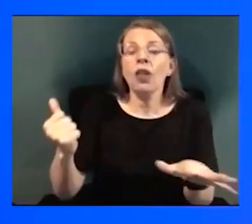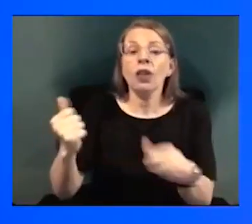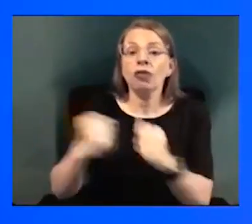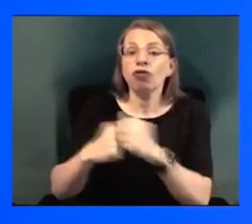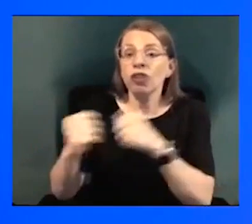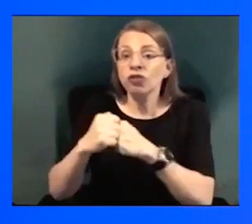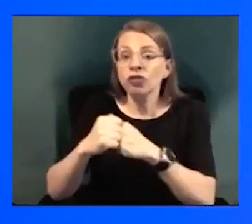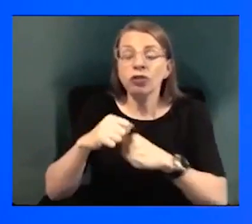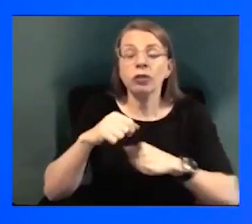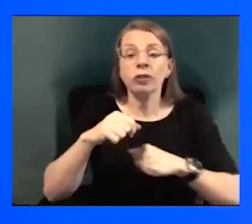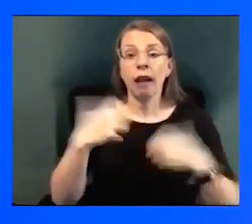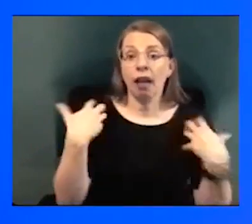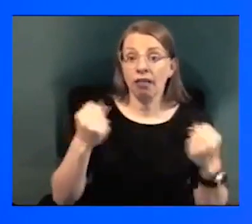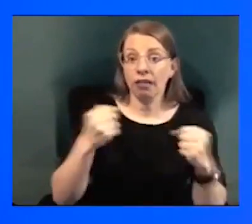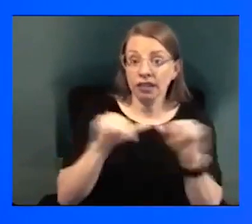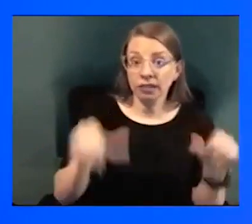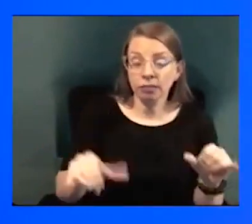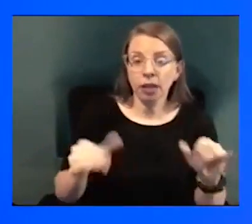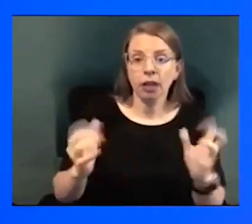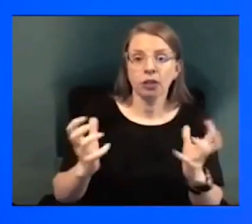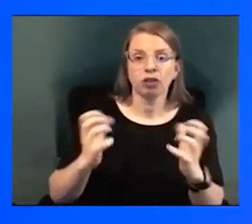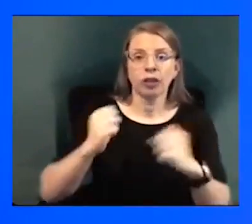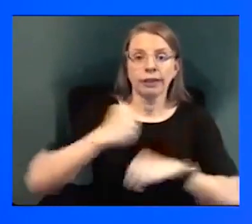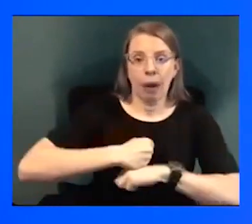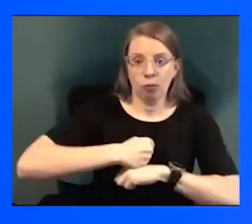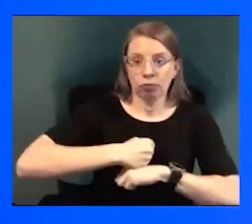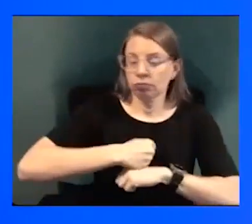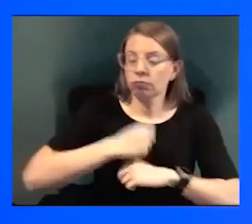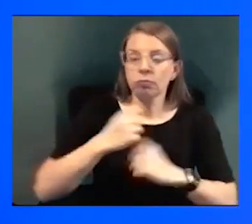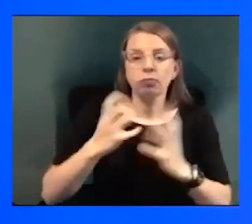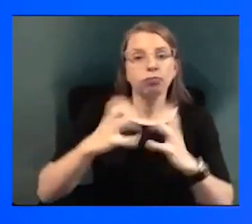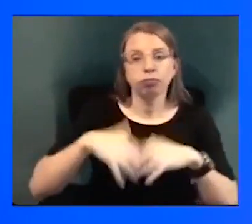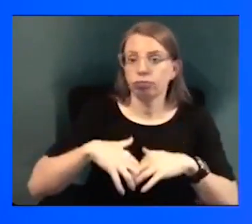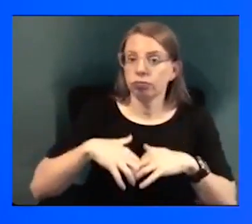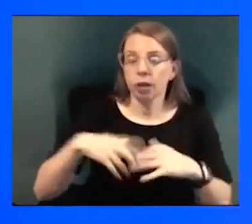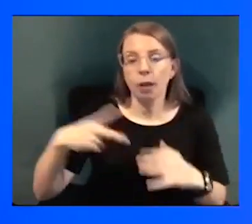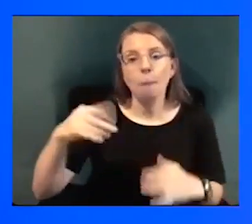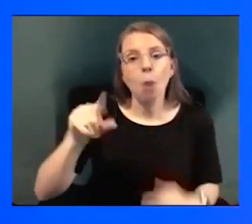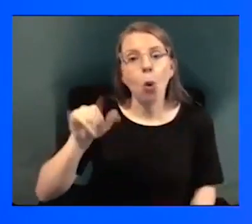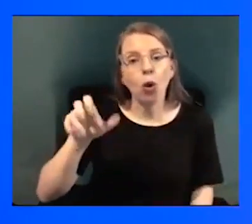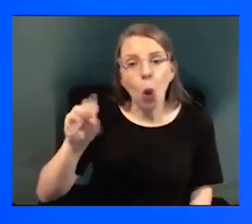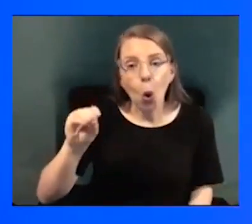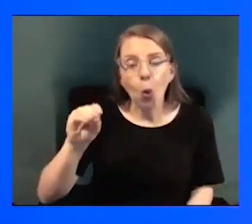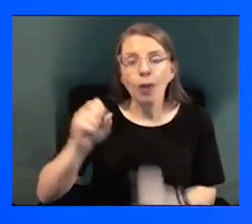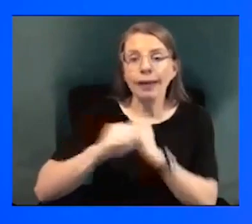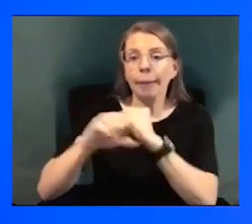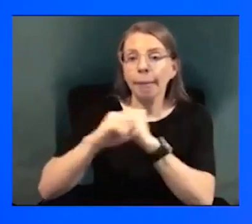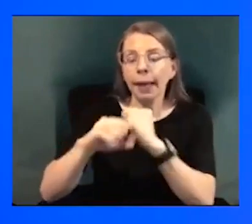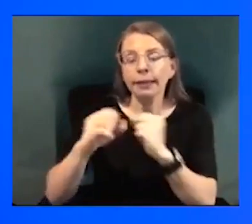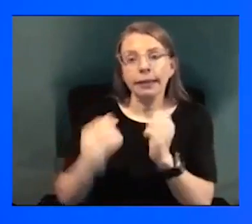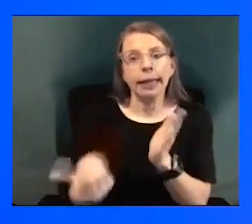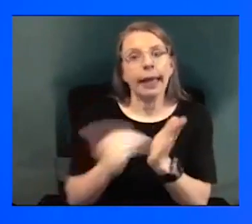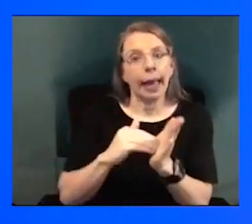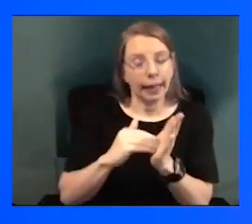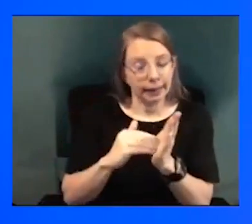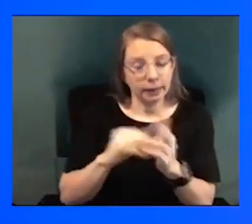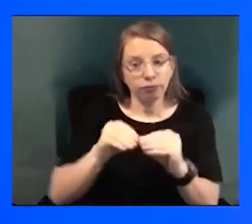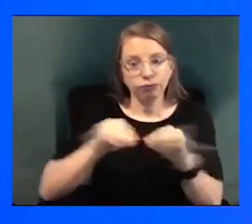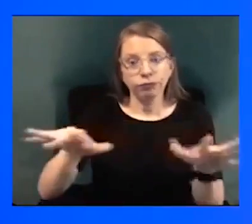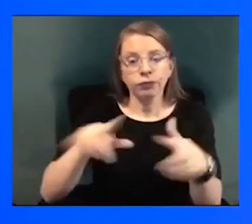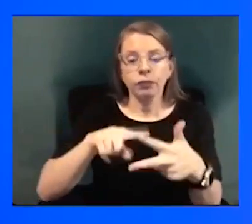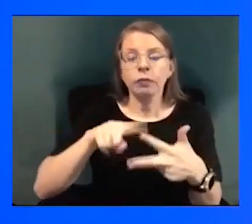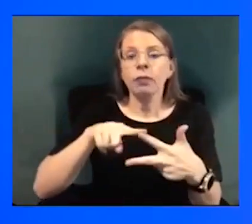This will allow people to get back to those things, such as polio vaccination campaigns, HIV and AIDS treatment